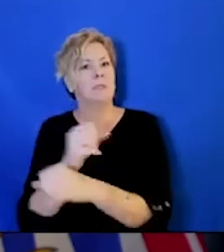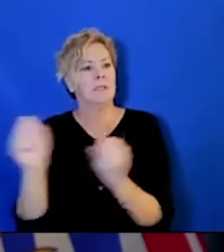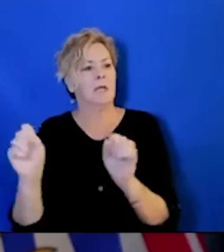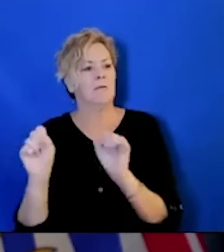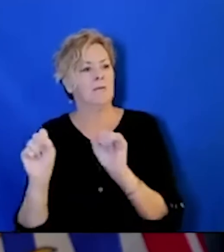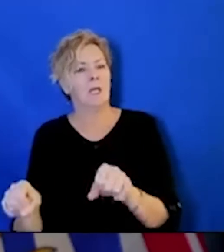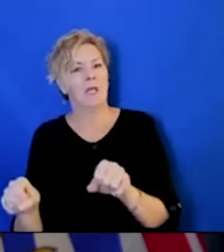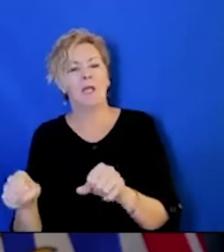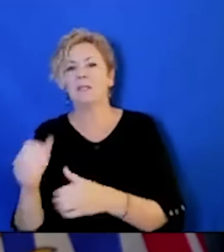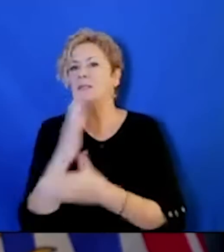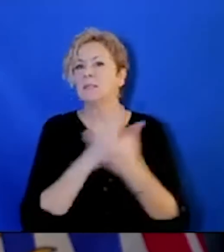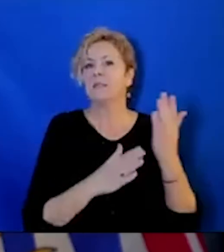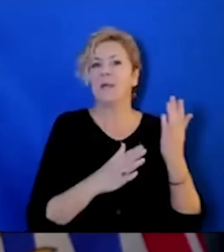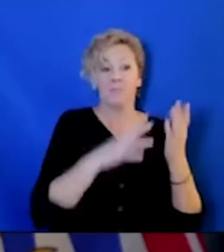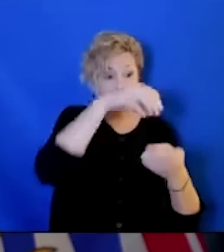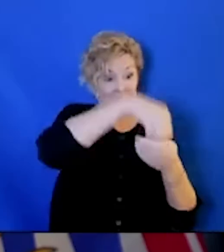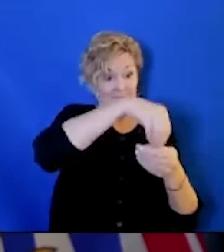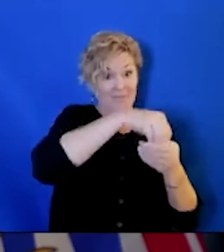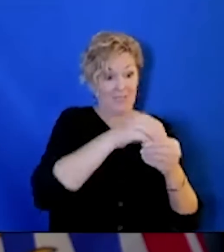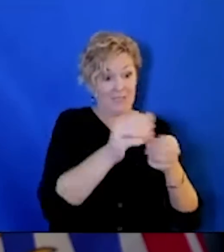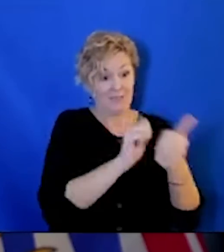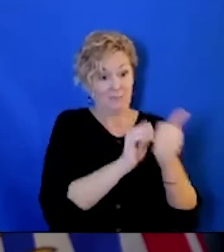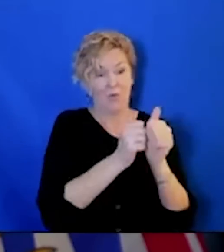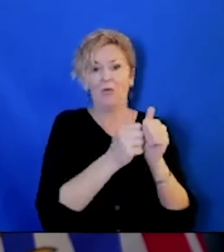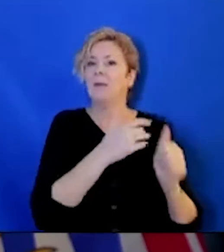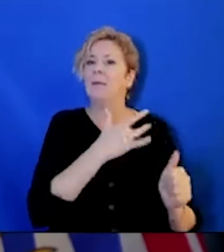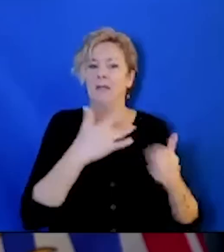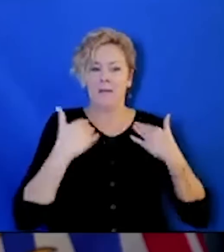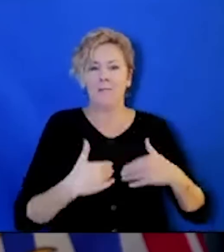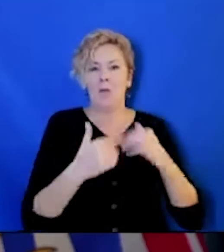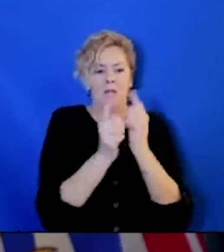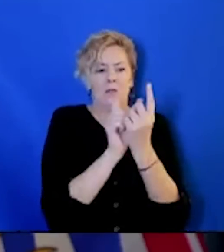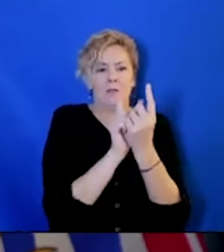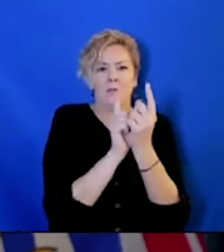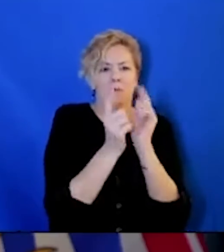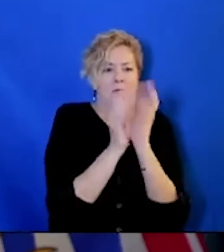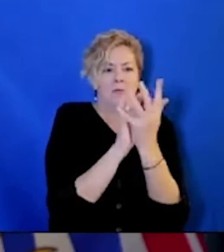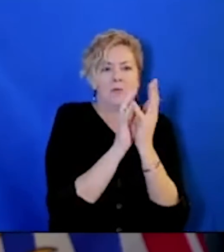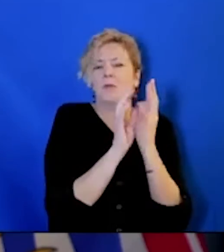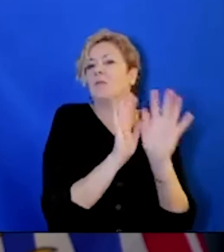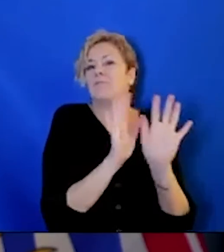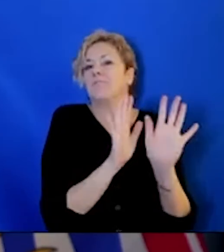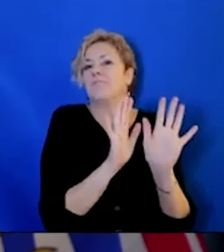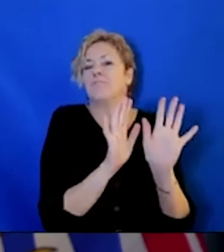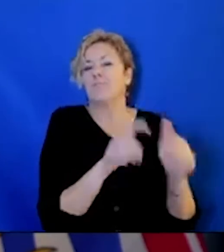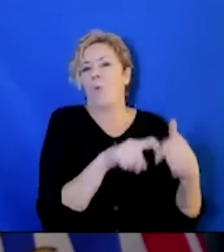together waiting for our kids to come out of the arena. Those are the times now that we need to pay attention